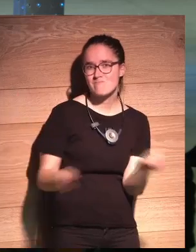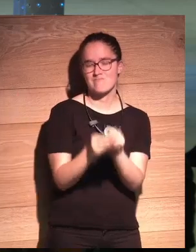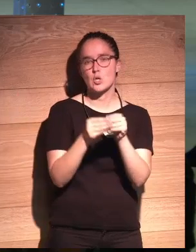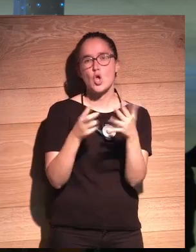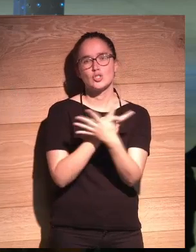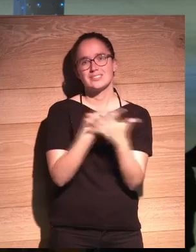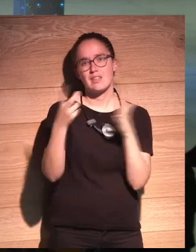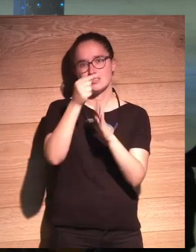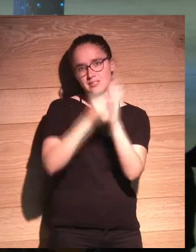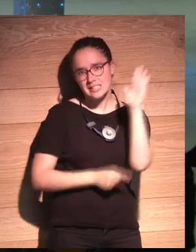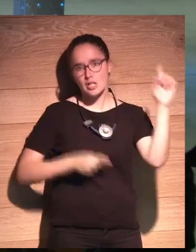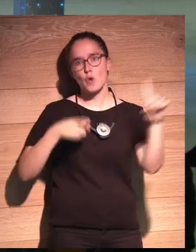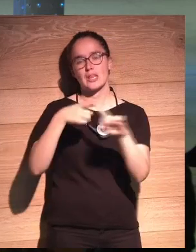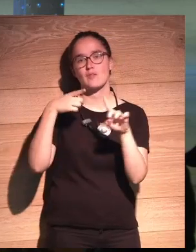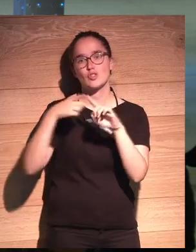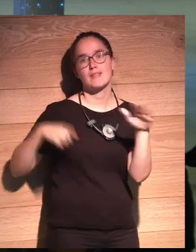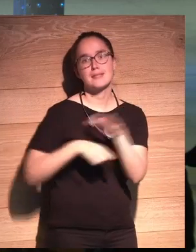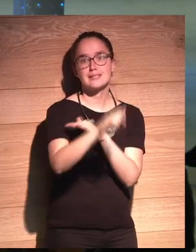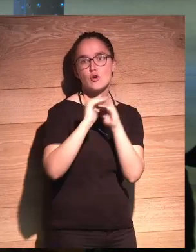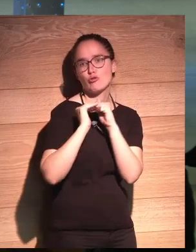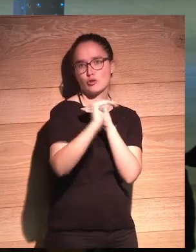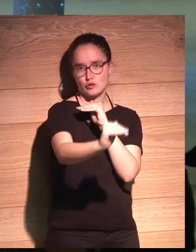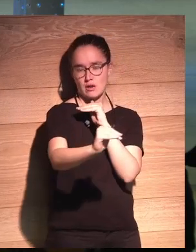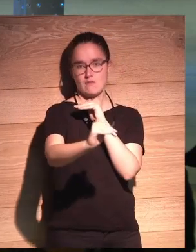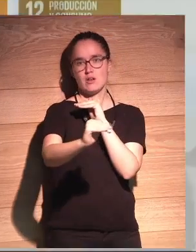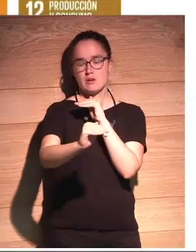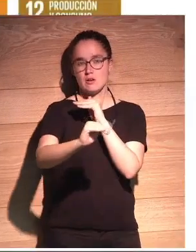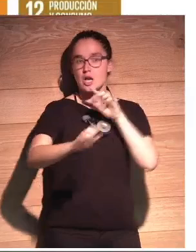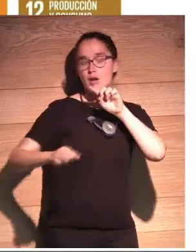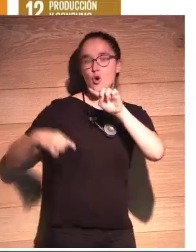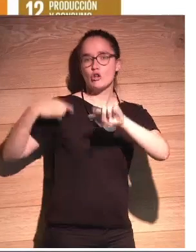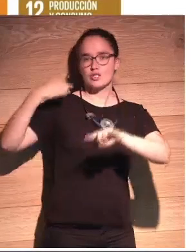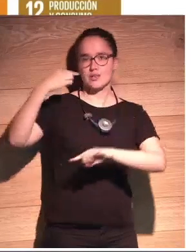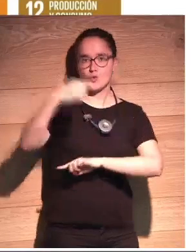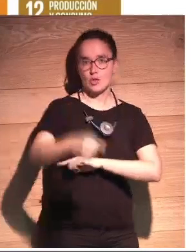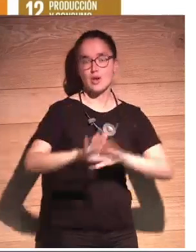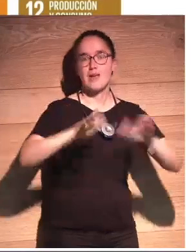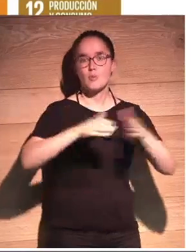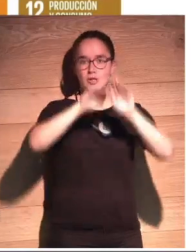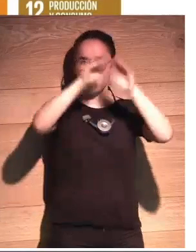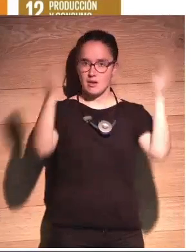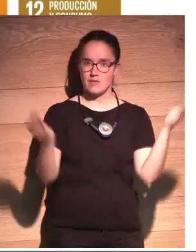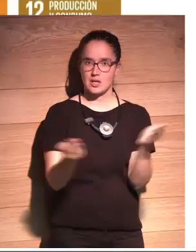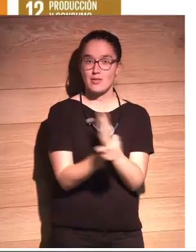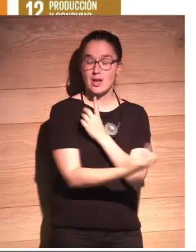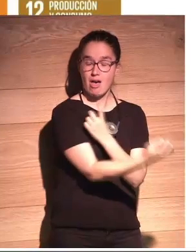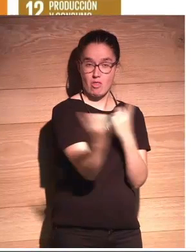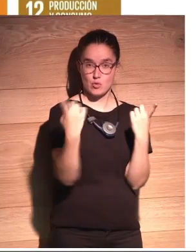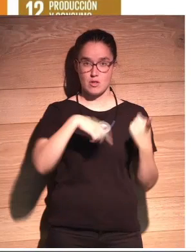a summary, the 17 Sustainable Development Goals,